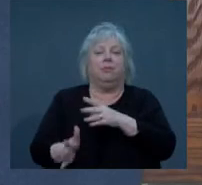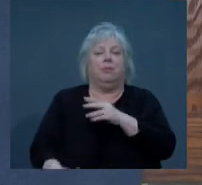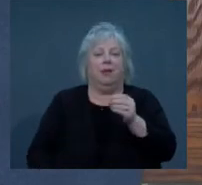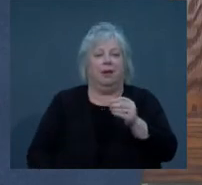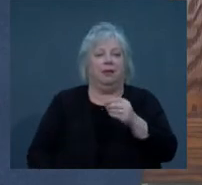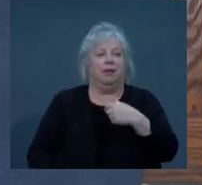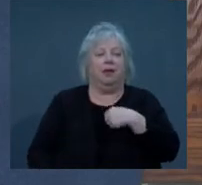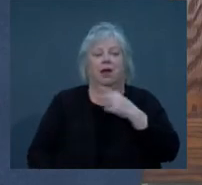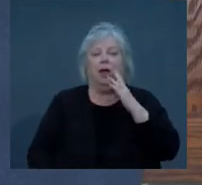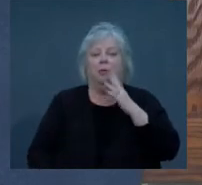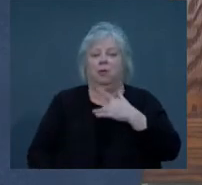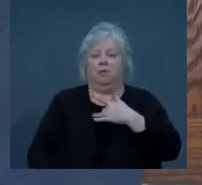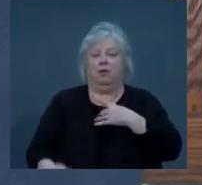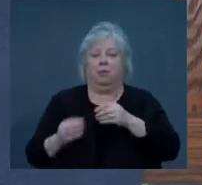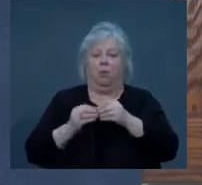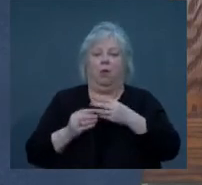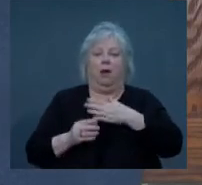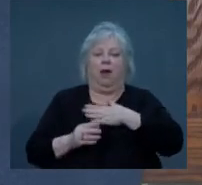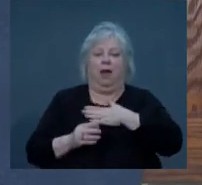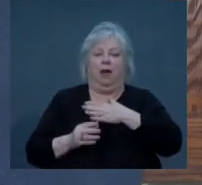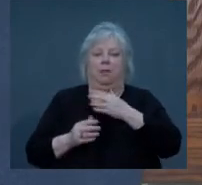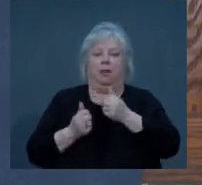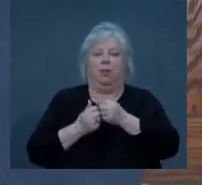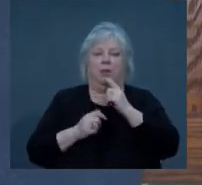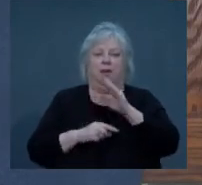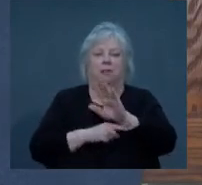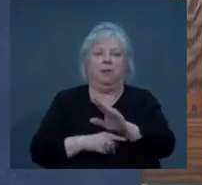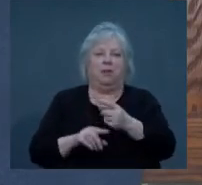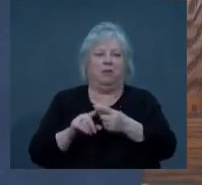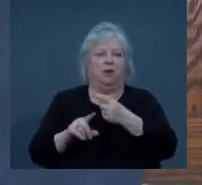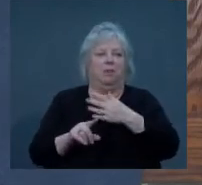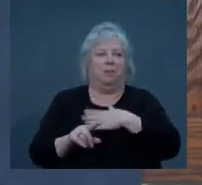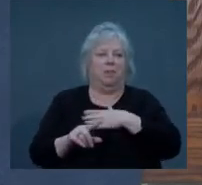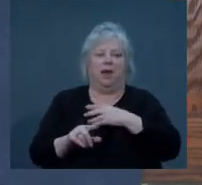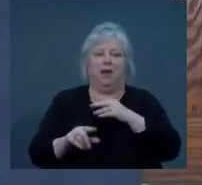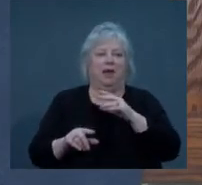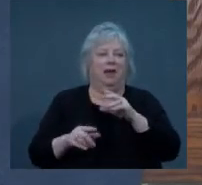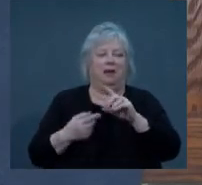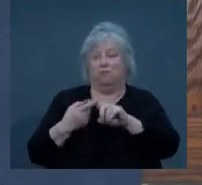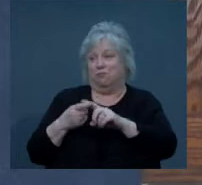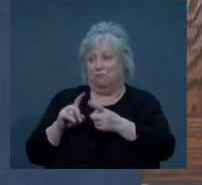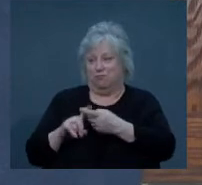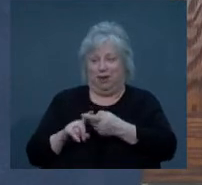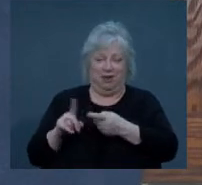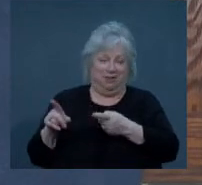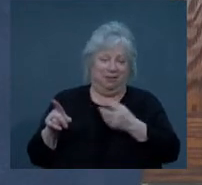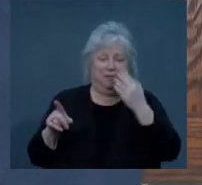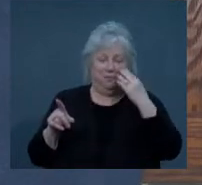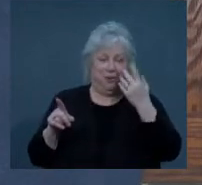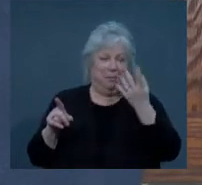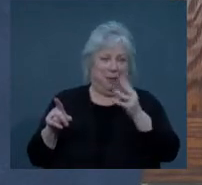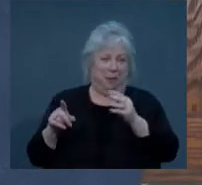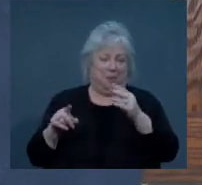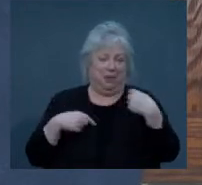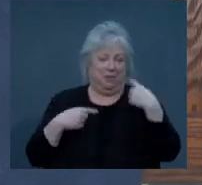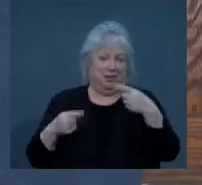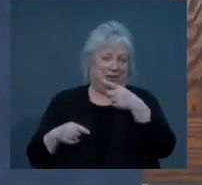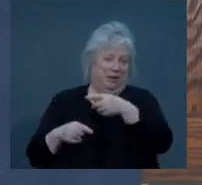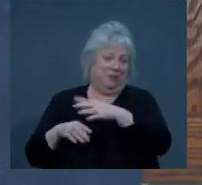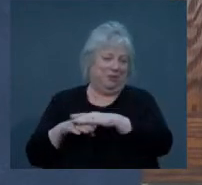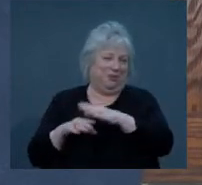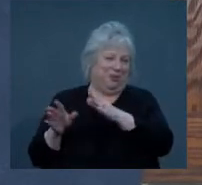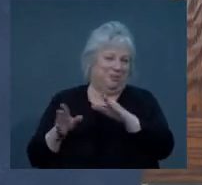be happier with the commitments from my friend. I've known him since he was on the planning